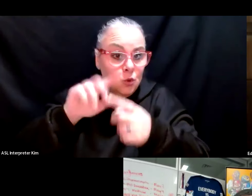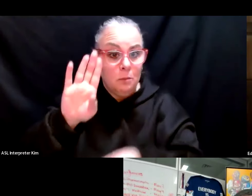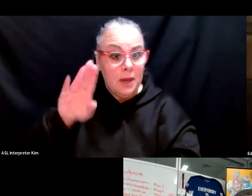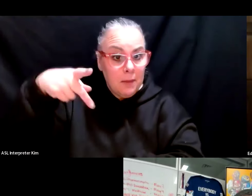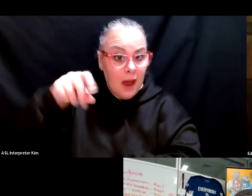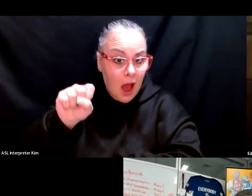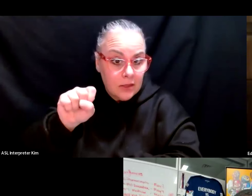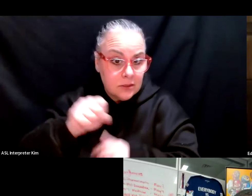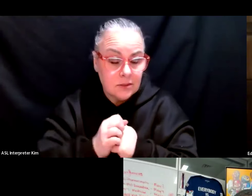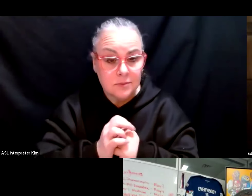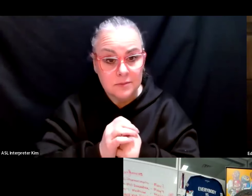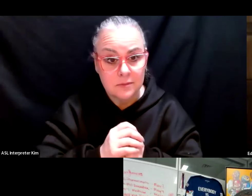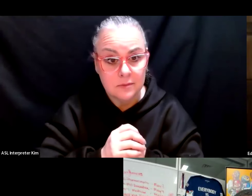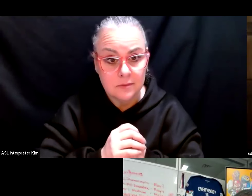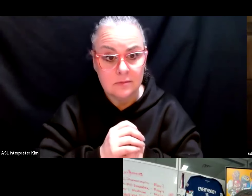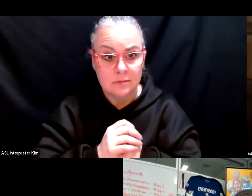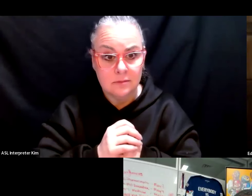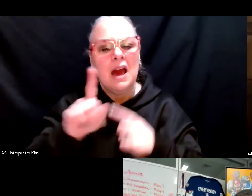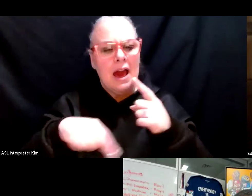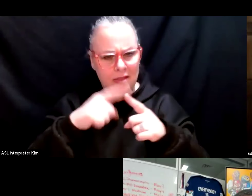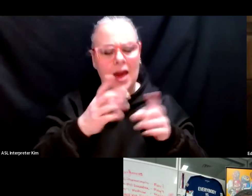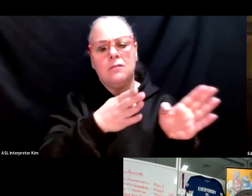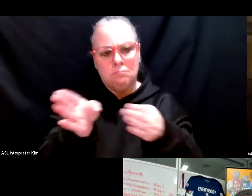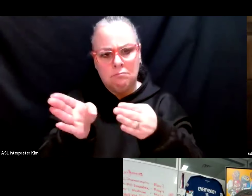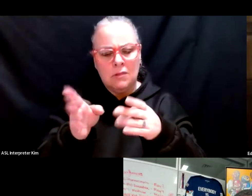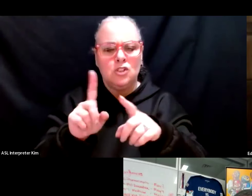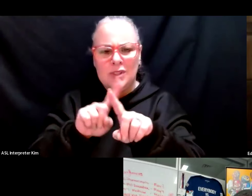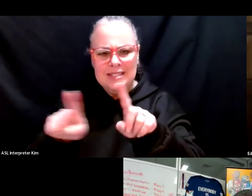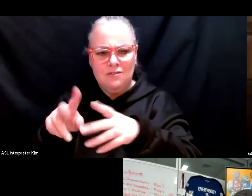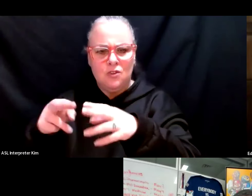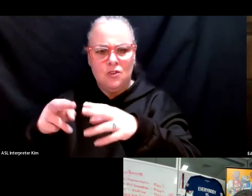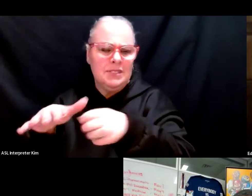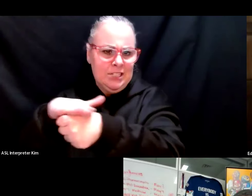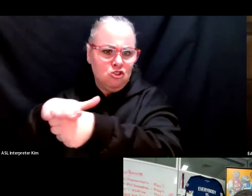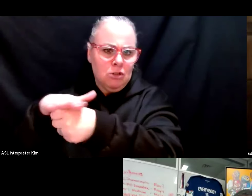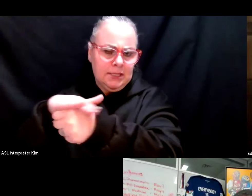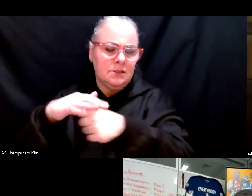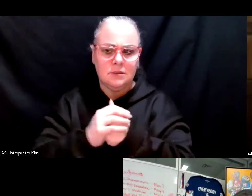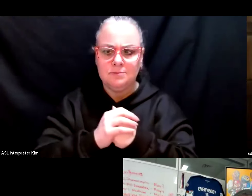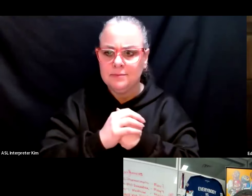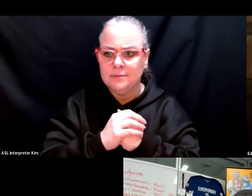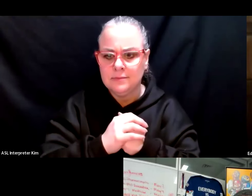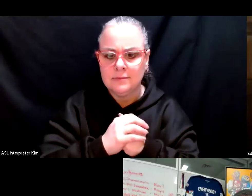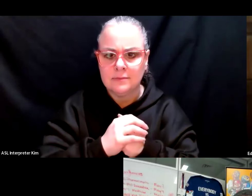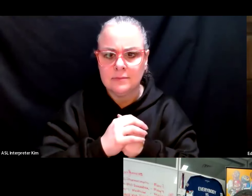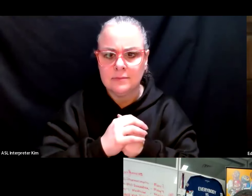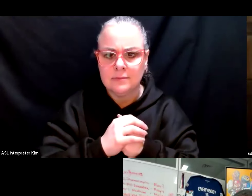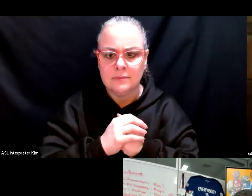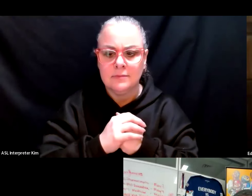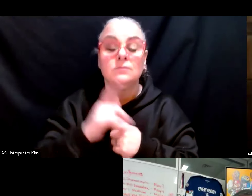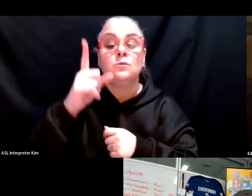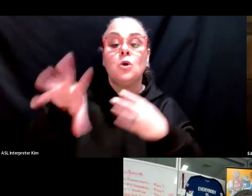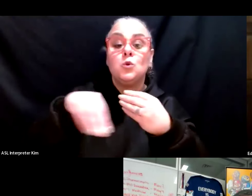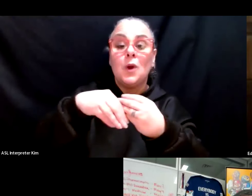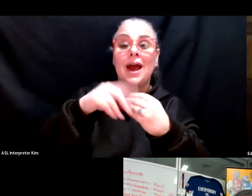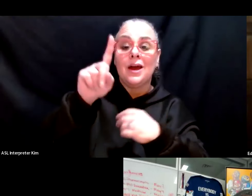if that's something you could provide, and then we can pivot to the district around services that the district offers. And before he begins, I just want to share